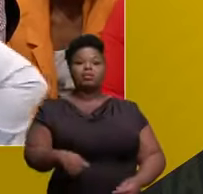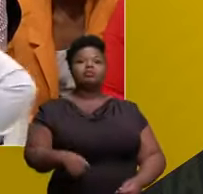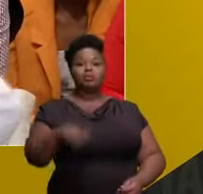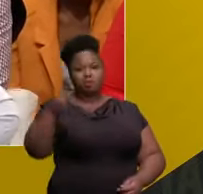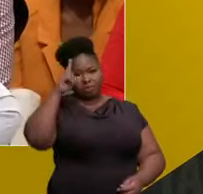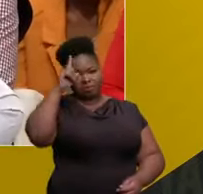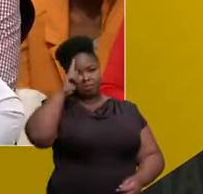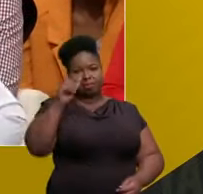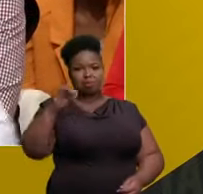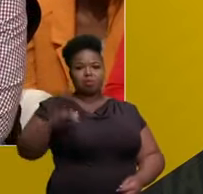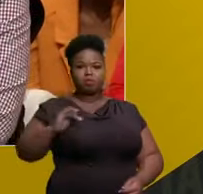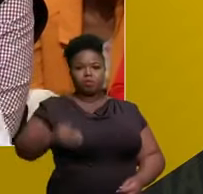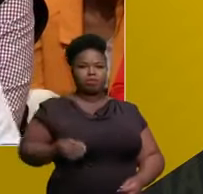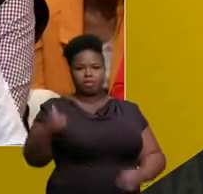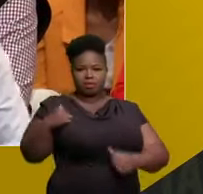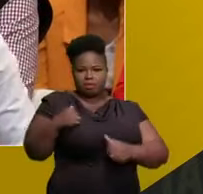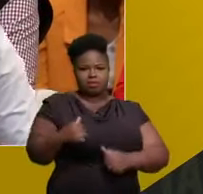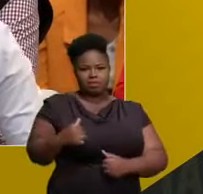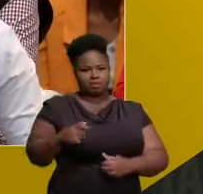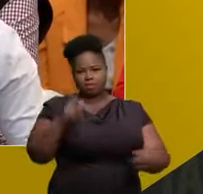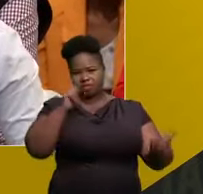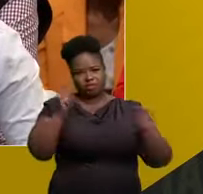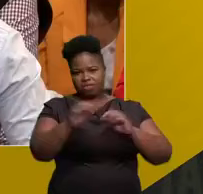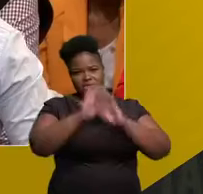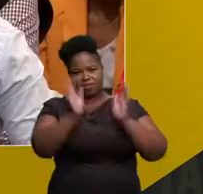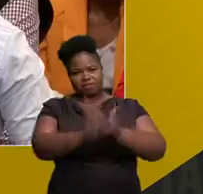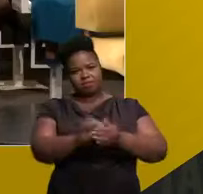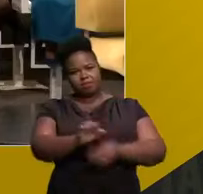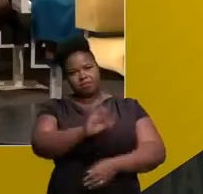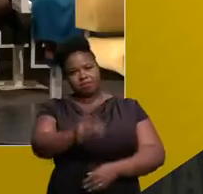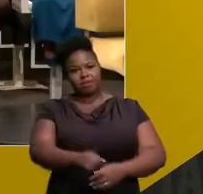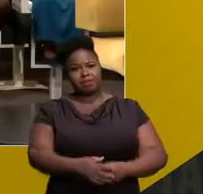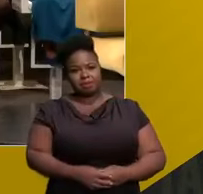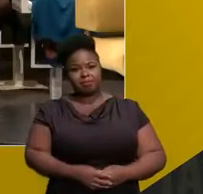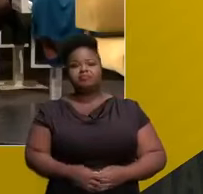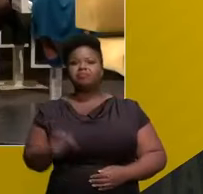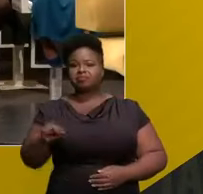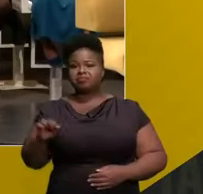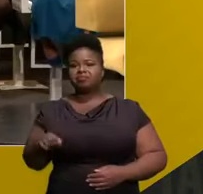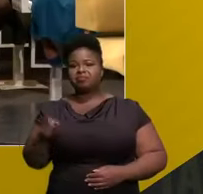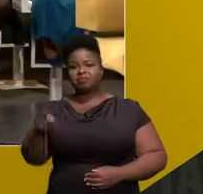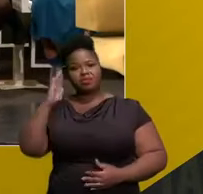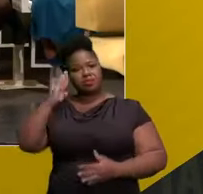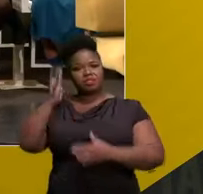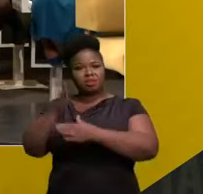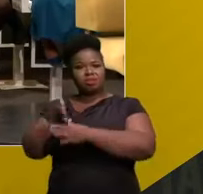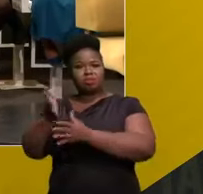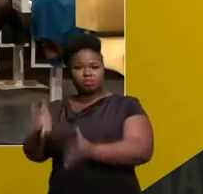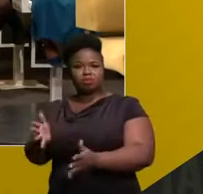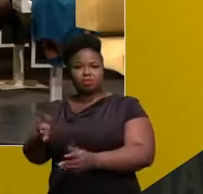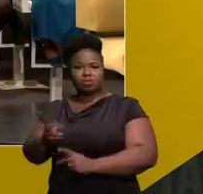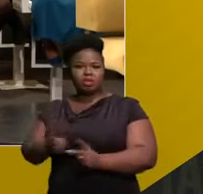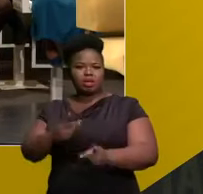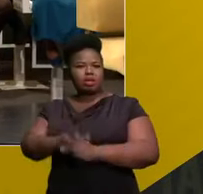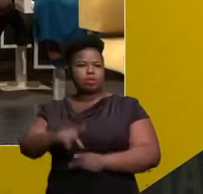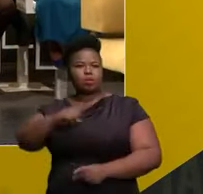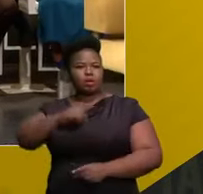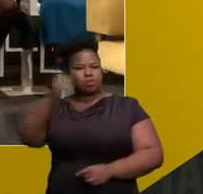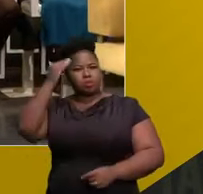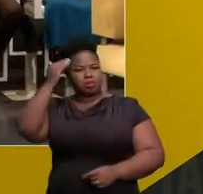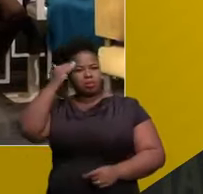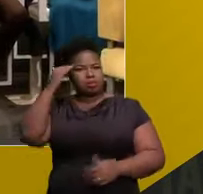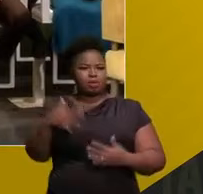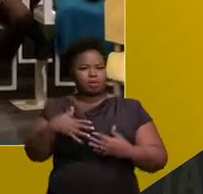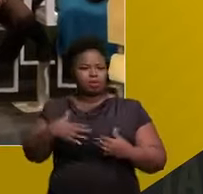ahamba kanje. Oh, zashintsha izinto eMzansi. I think just listening to the psychologist's booth, just thinking about also our mental health,